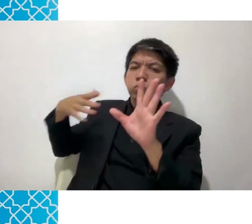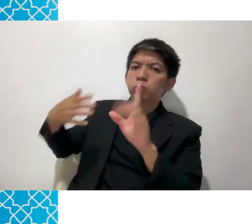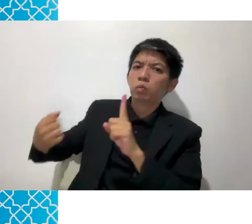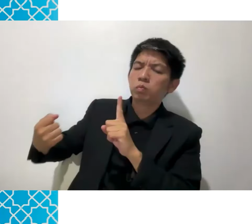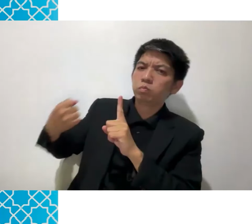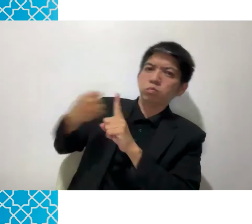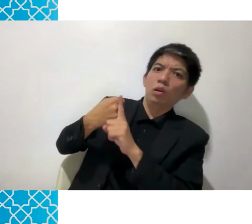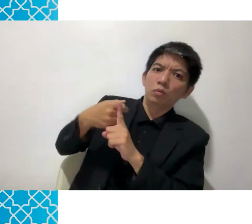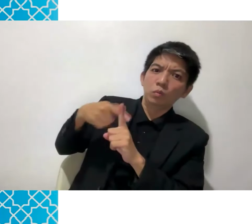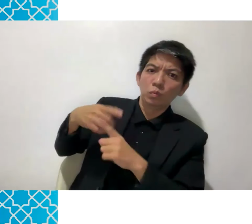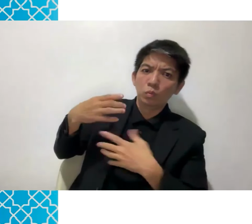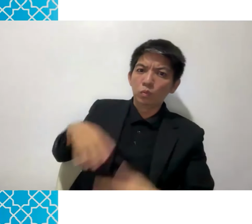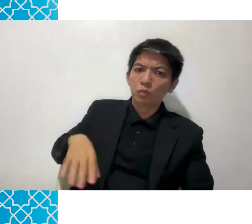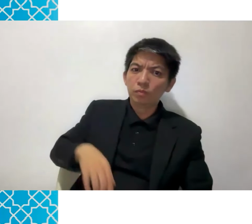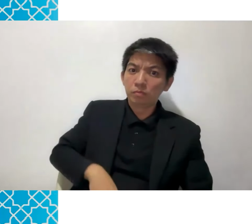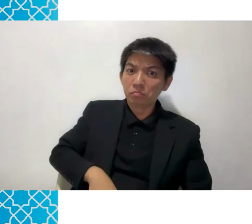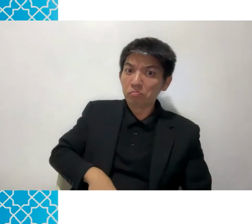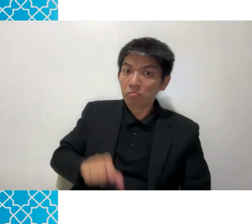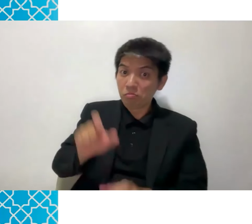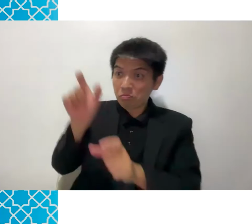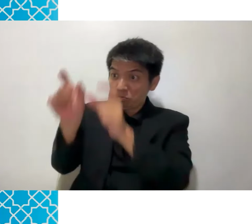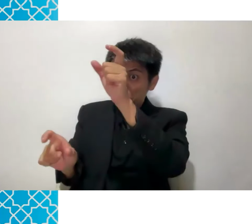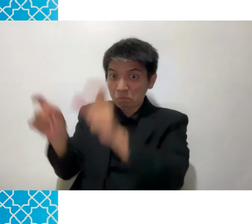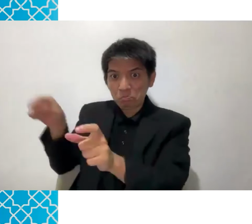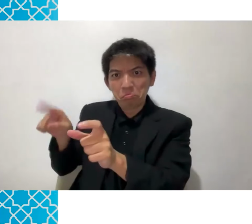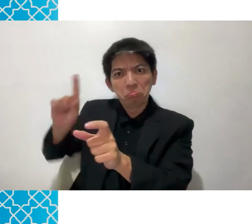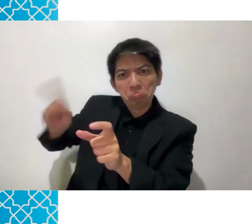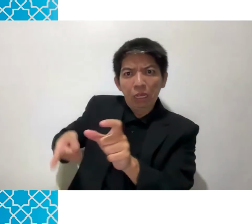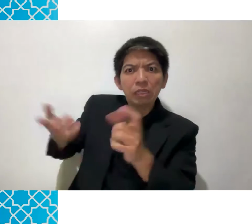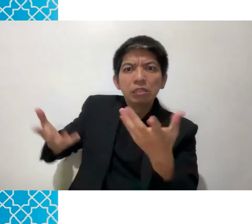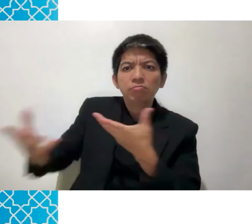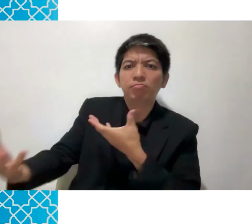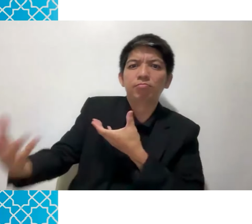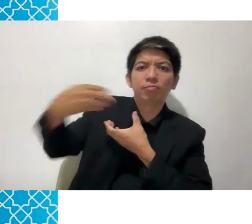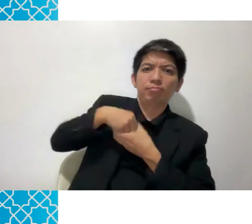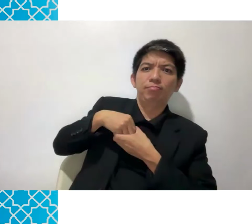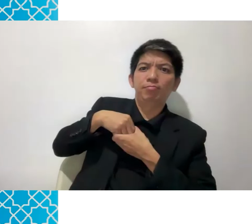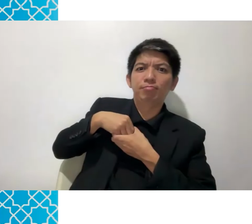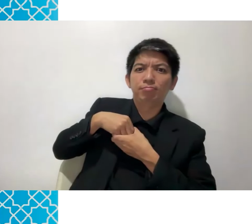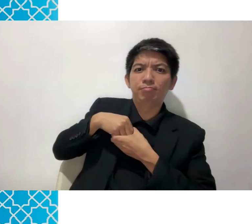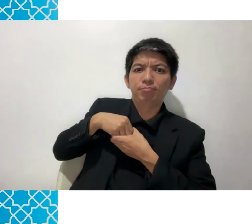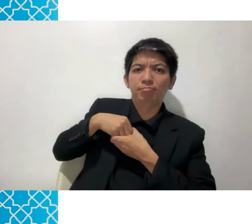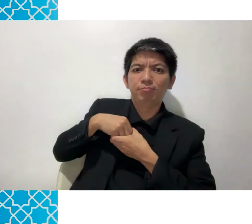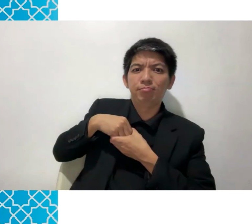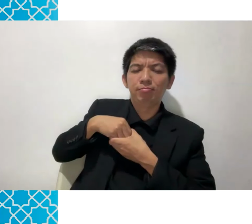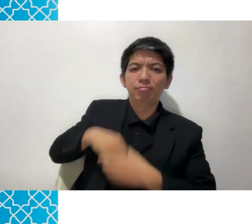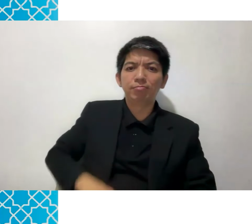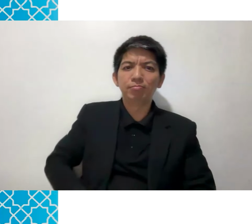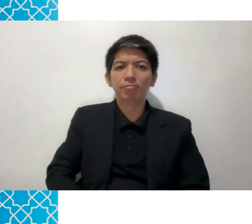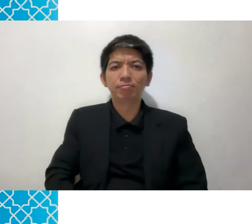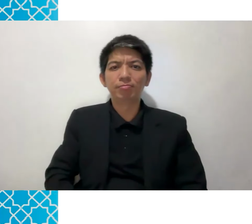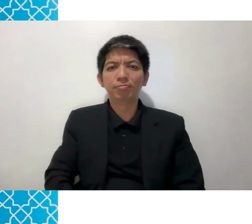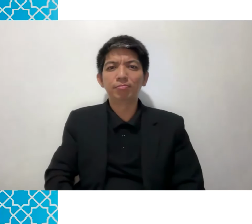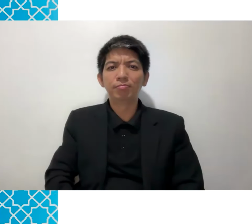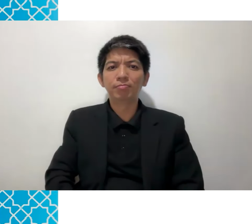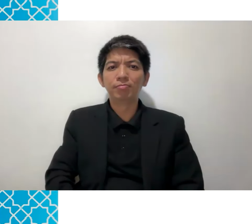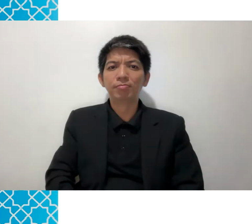engagement on the performance of the project I was involved in.